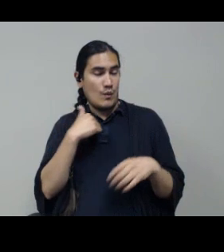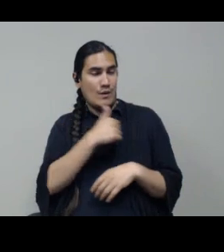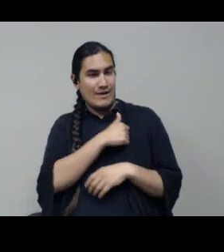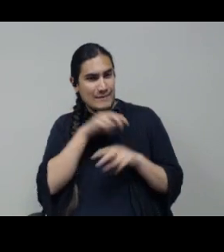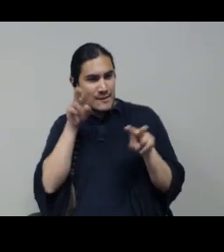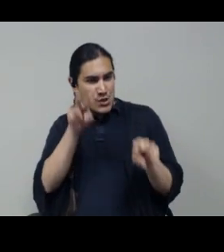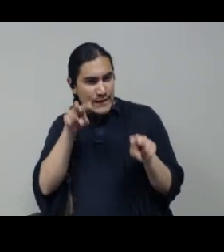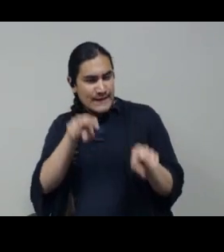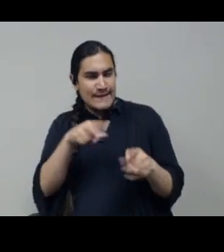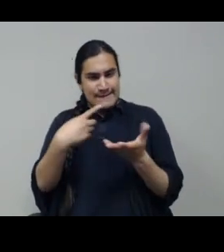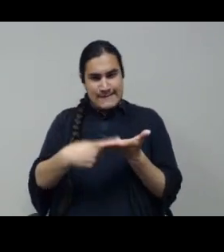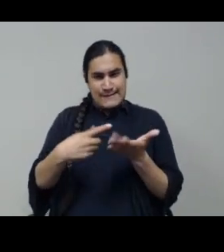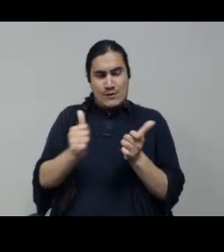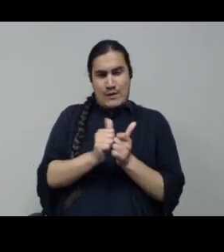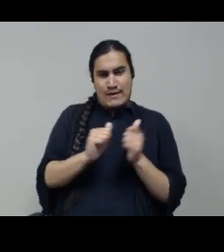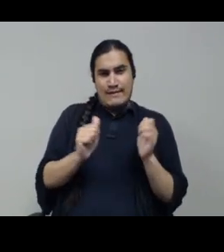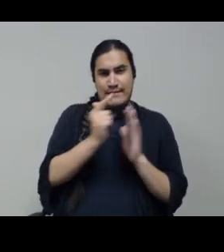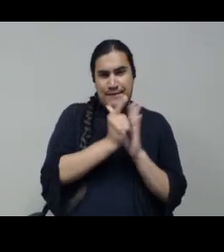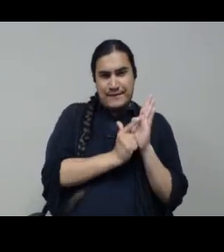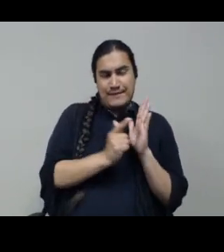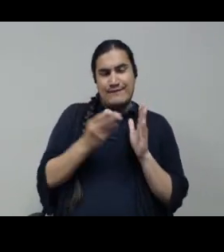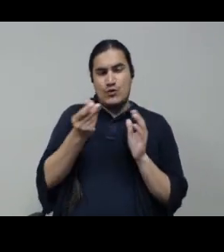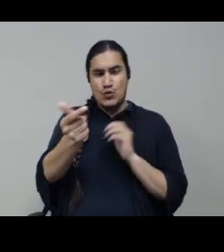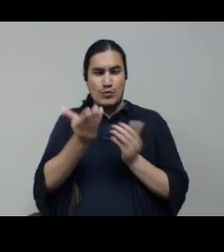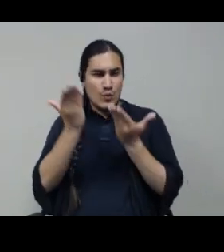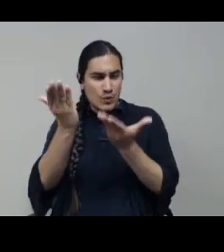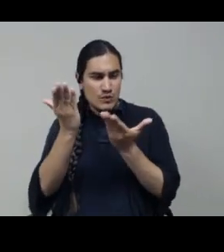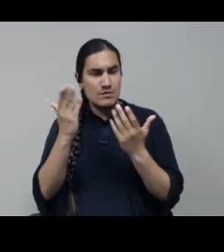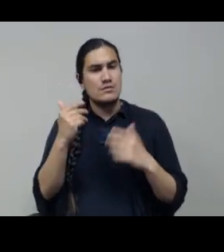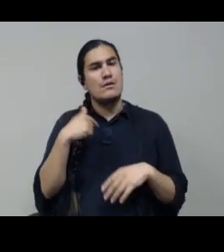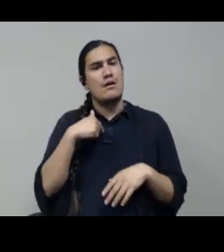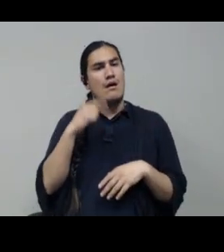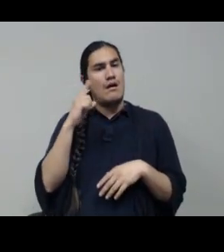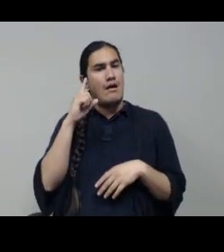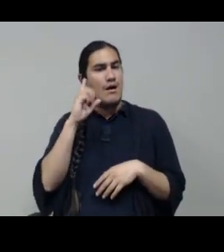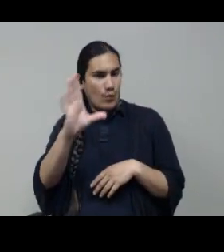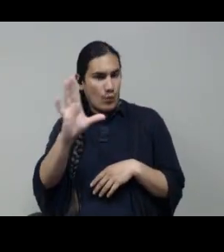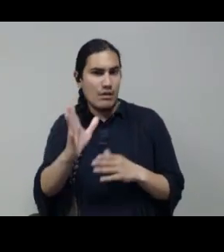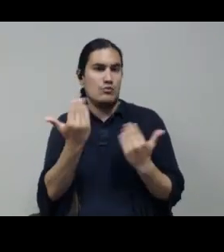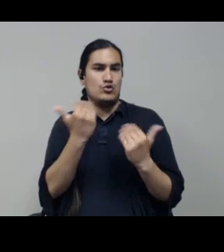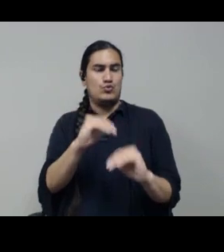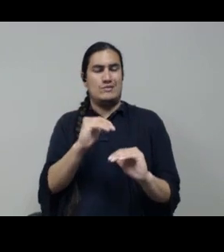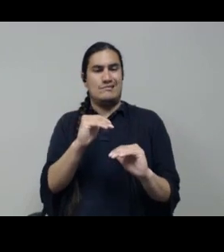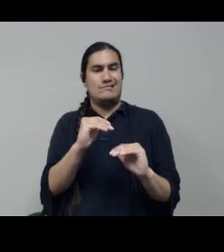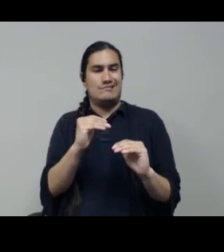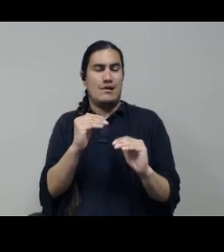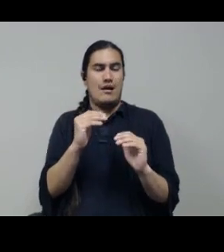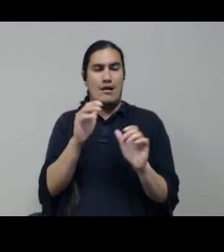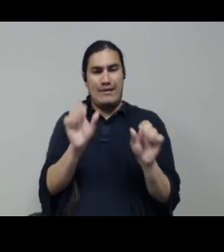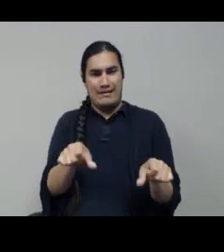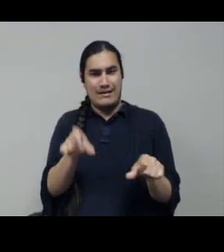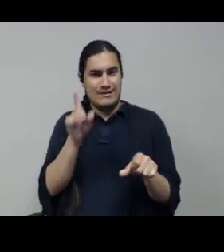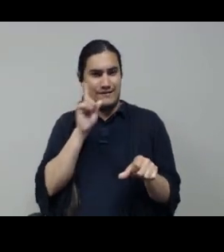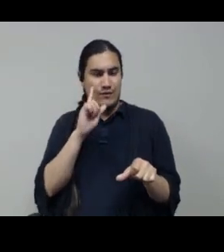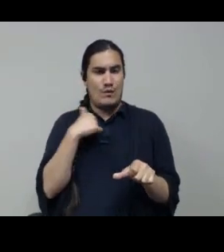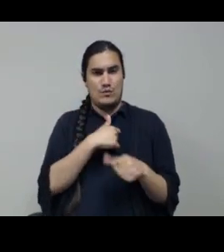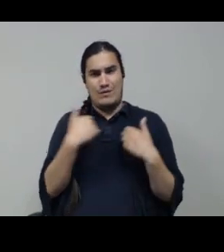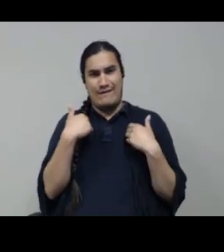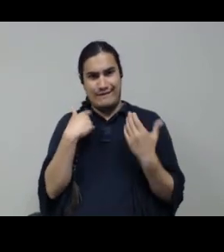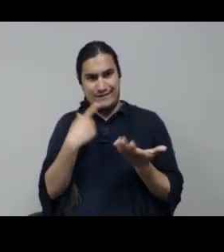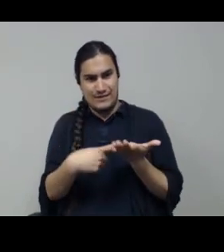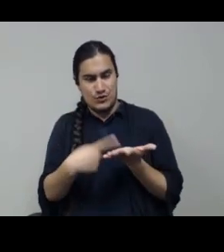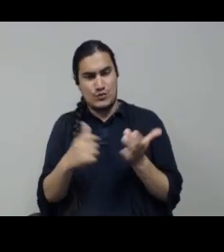discussing with the legislature, and there's a couple proposals out there that I will just say would restrict abilities for agencies to have conversations with the